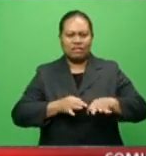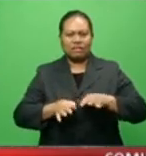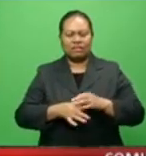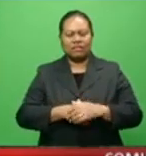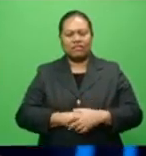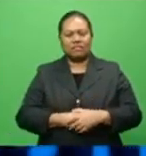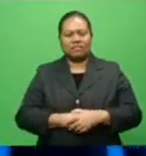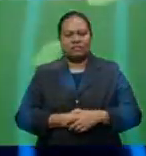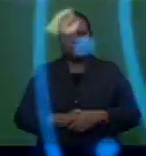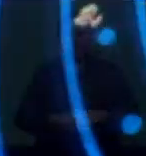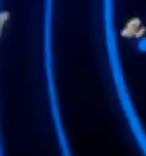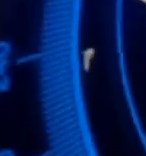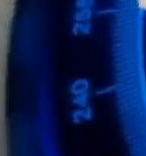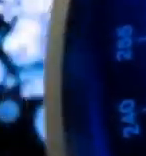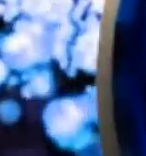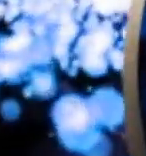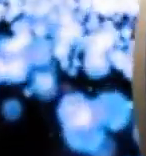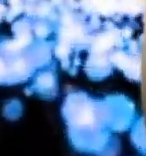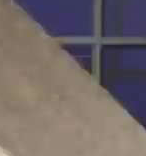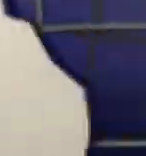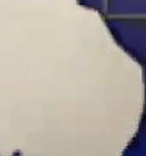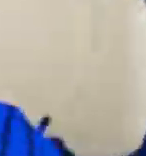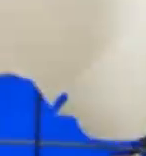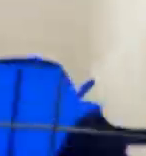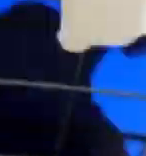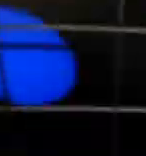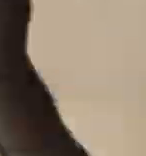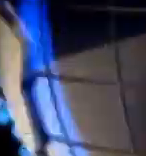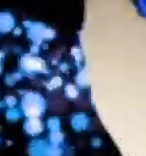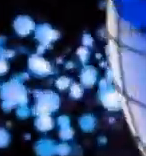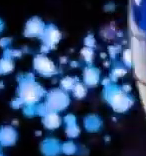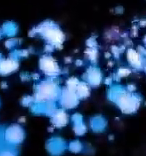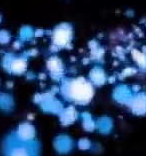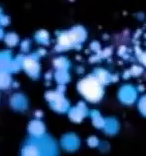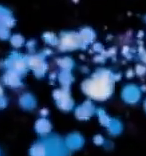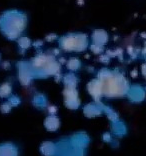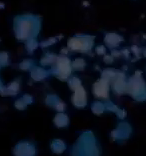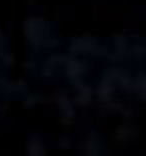Jack. In business tonight, new fuel prices from tomorrow.